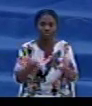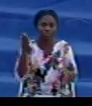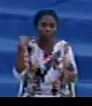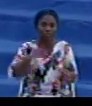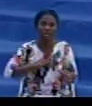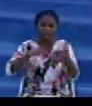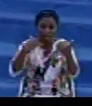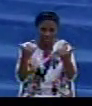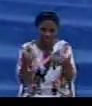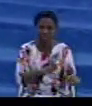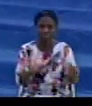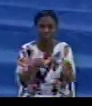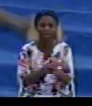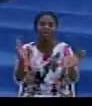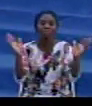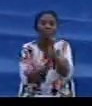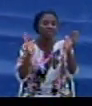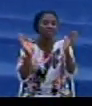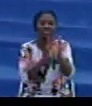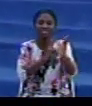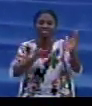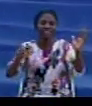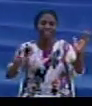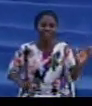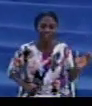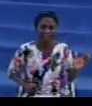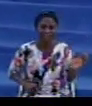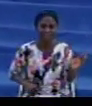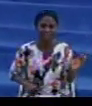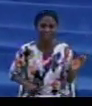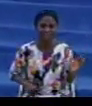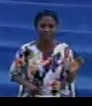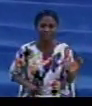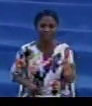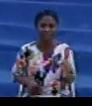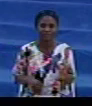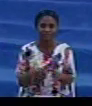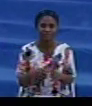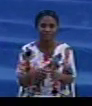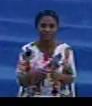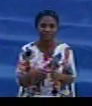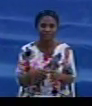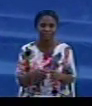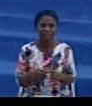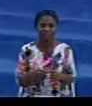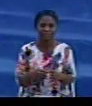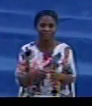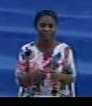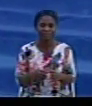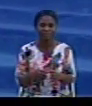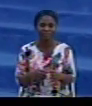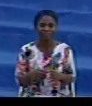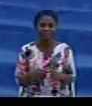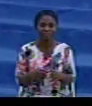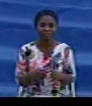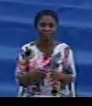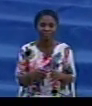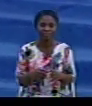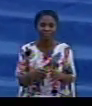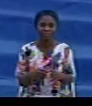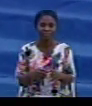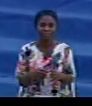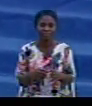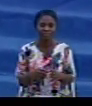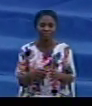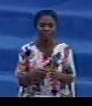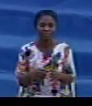the Lord! What's your name? My name is Usoku Glory from Igbo Group of Districts, Mokola